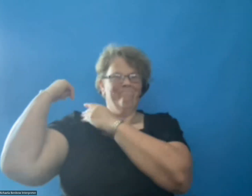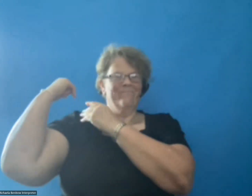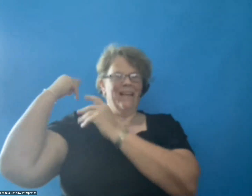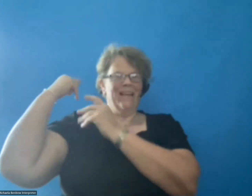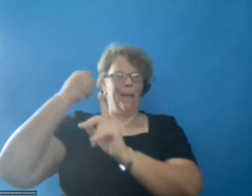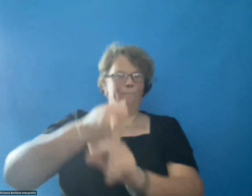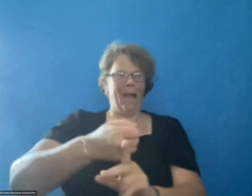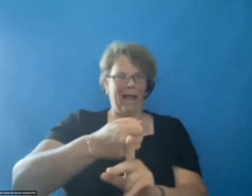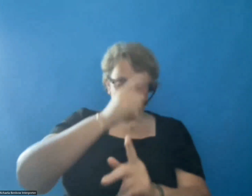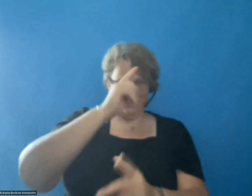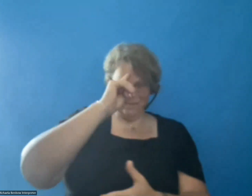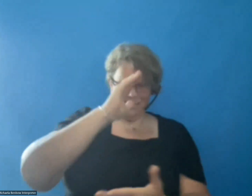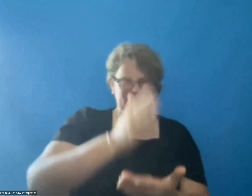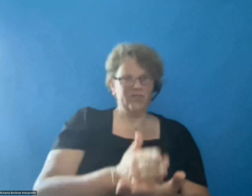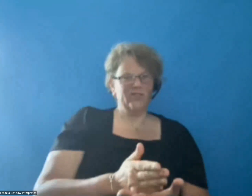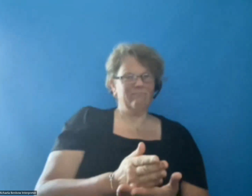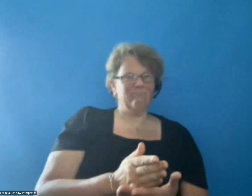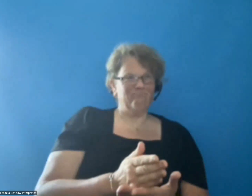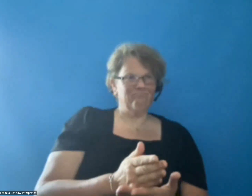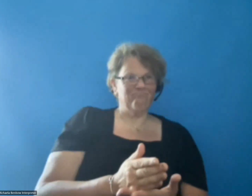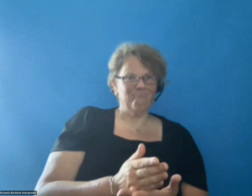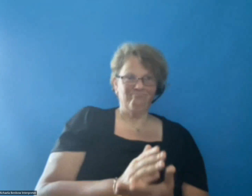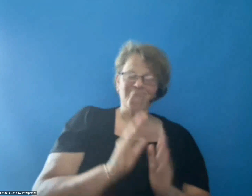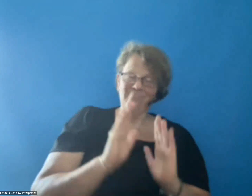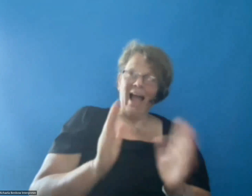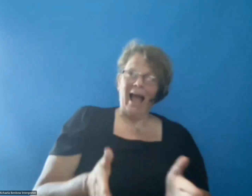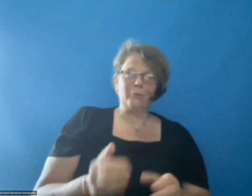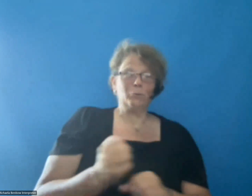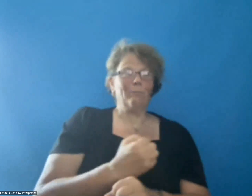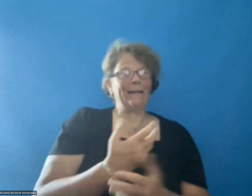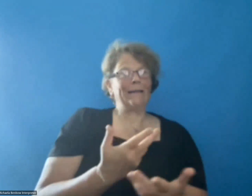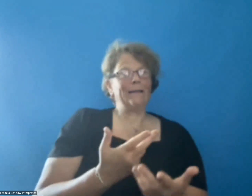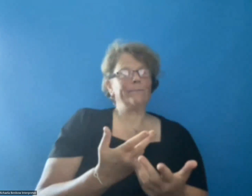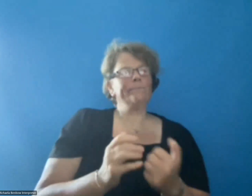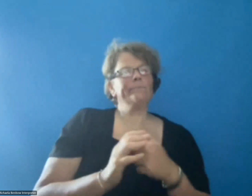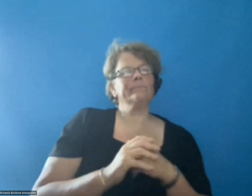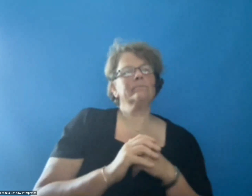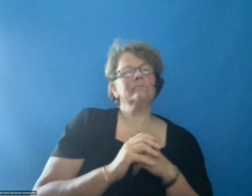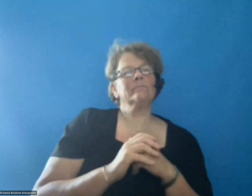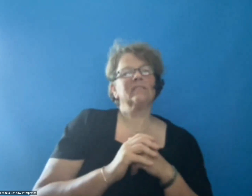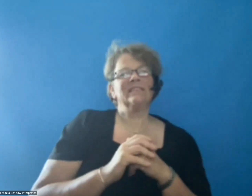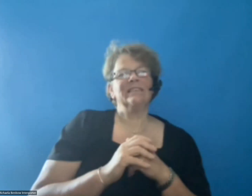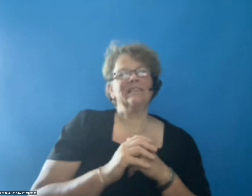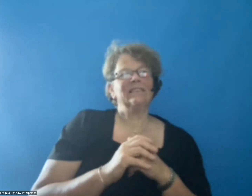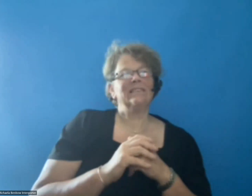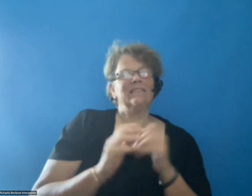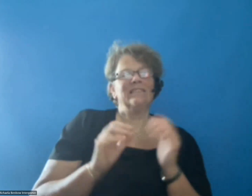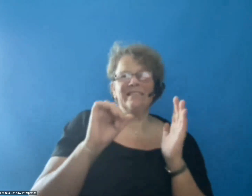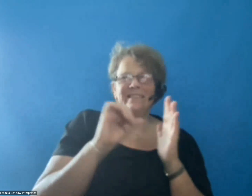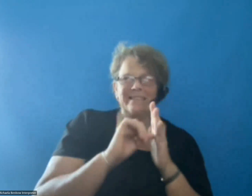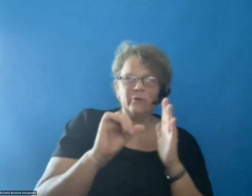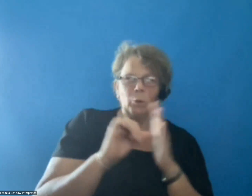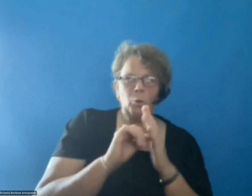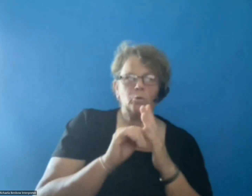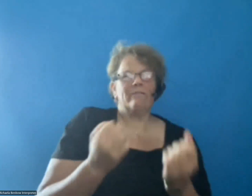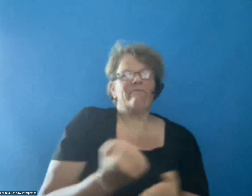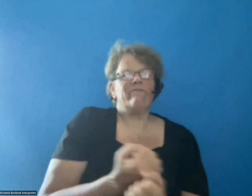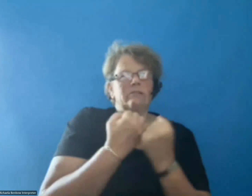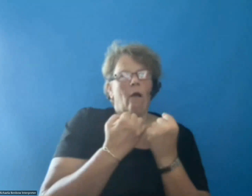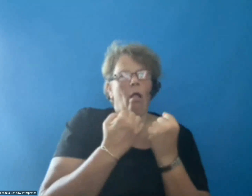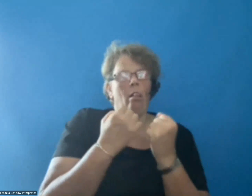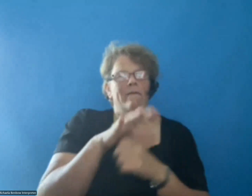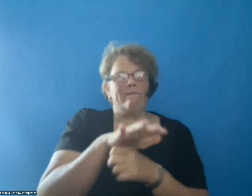that the wider public sector has had to make in the really difficult sort of fiscal environment that we've